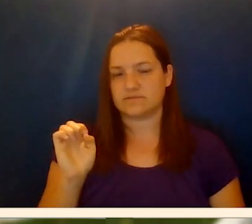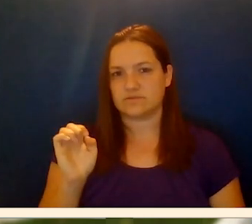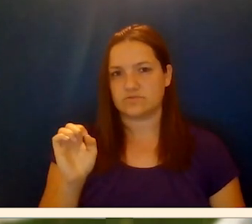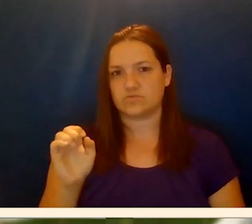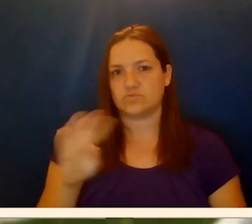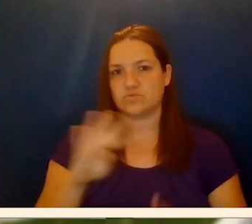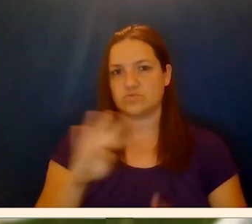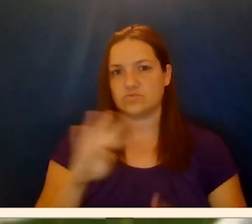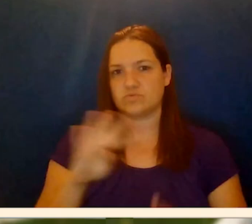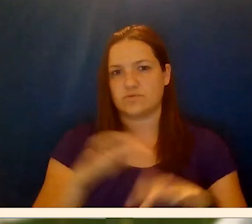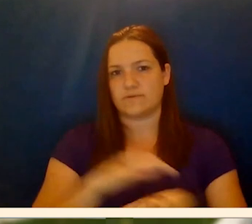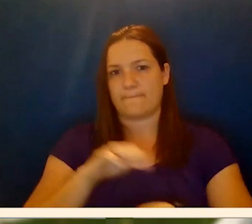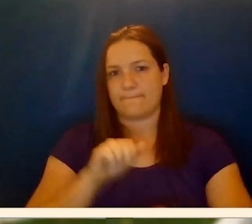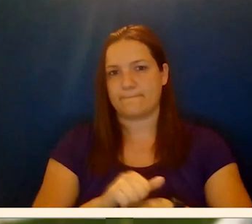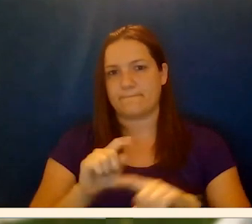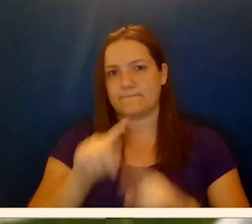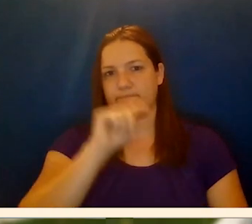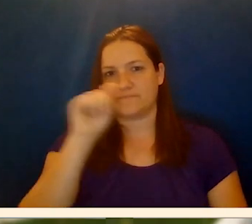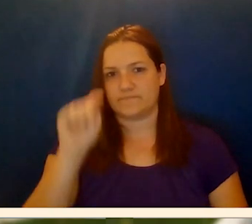taking walk-ins as well.